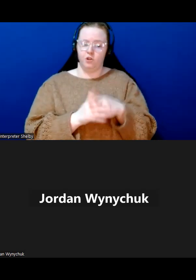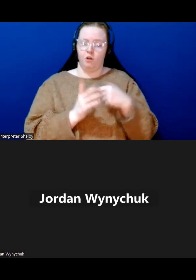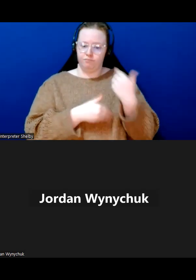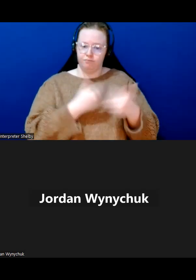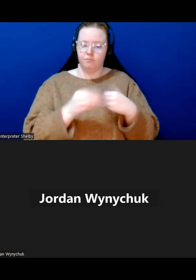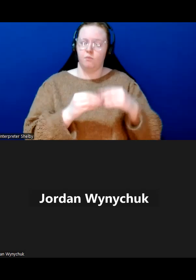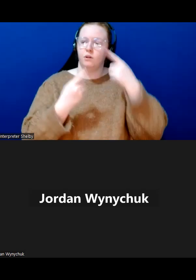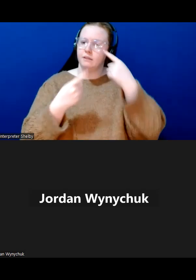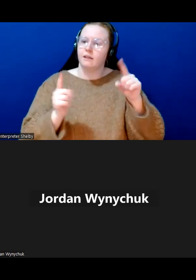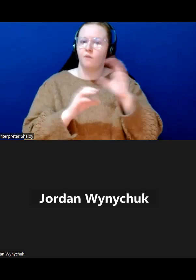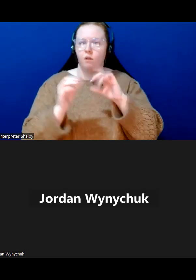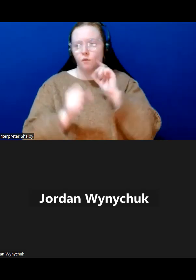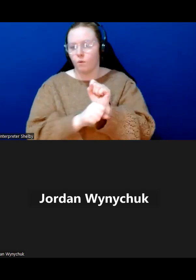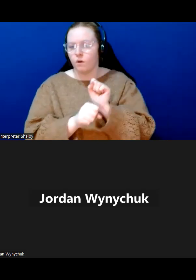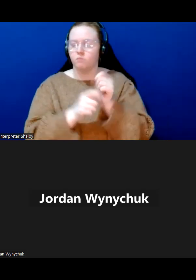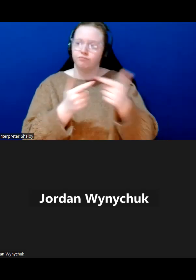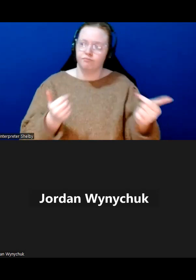employment.